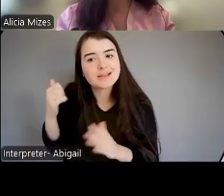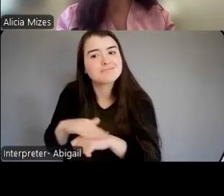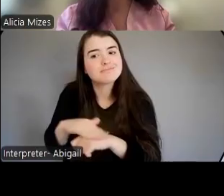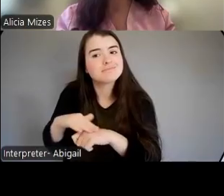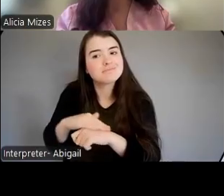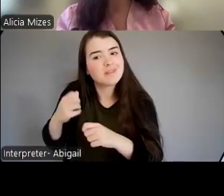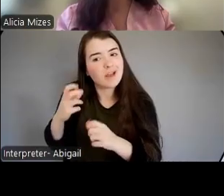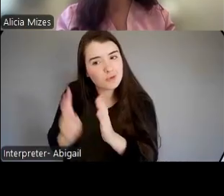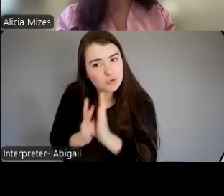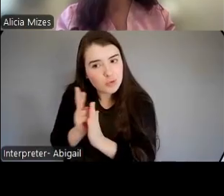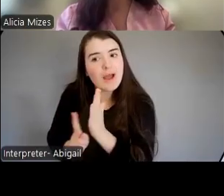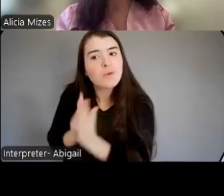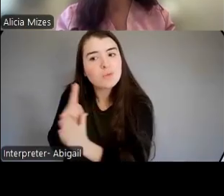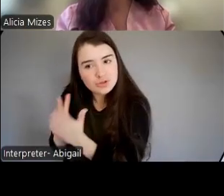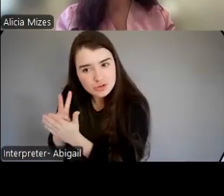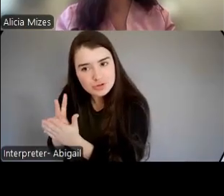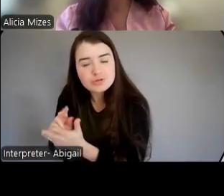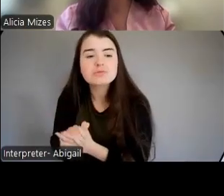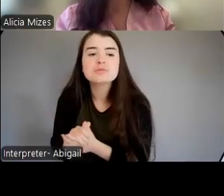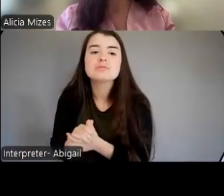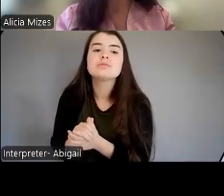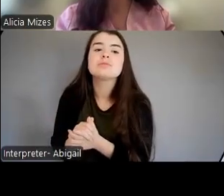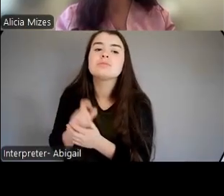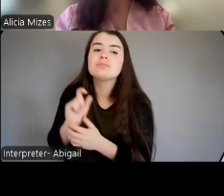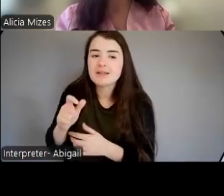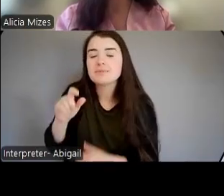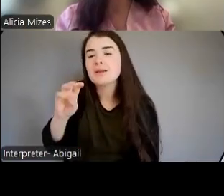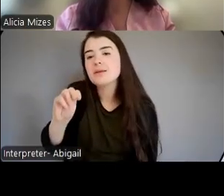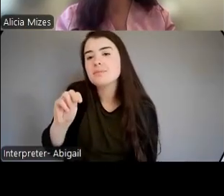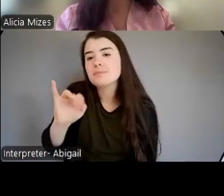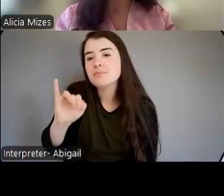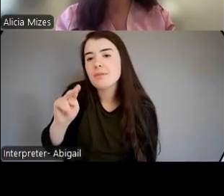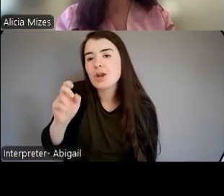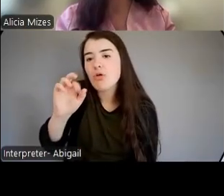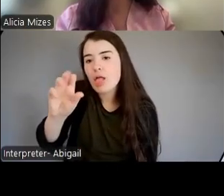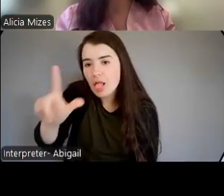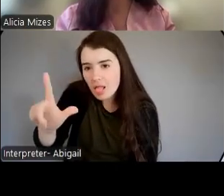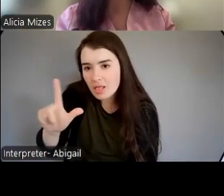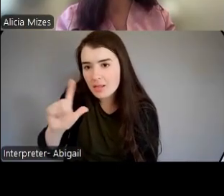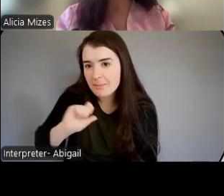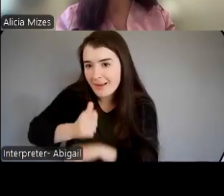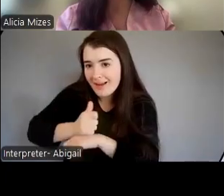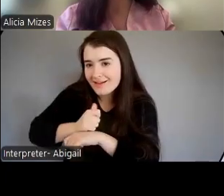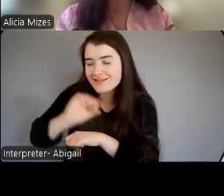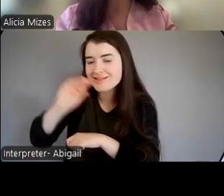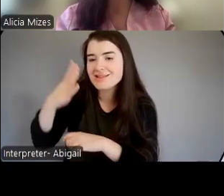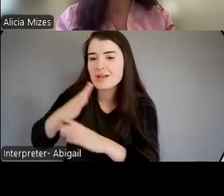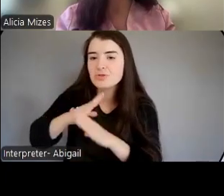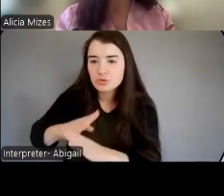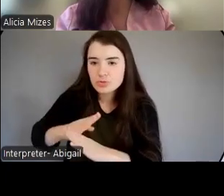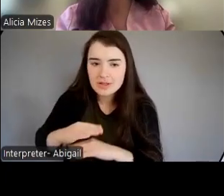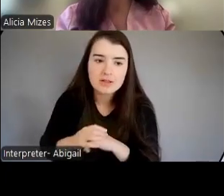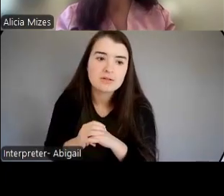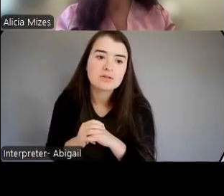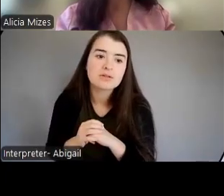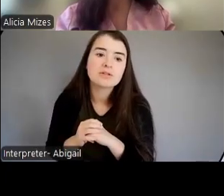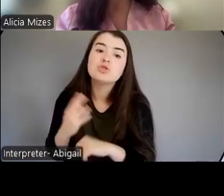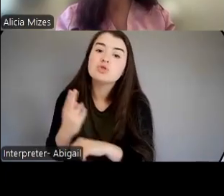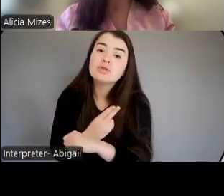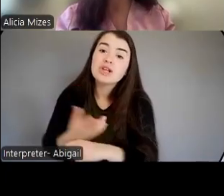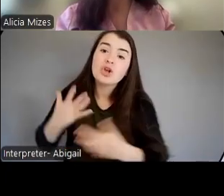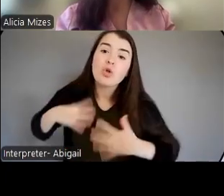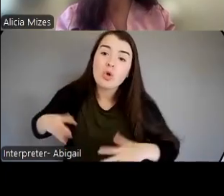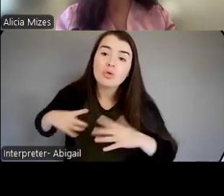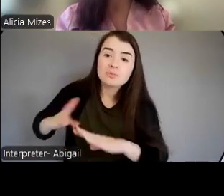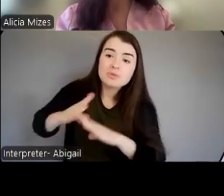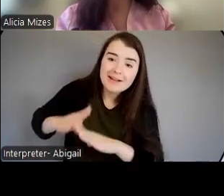2 hours. Make sure you have a mineral-based sunscreen and use sun protective clothing and a wide brimmed hat as much as possible. Treatment options